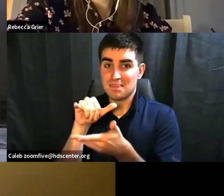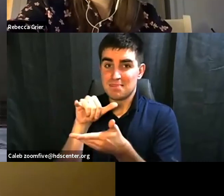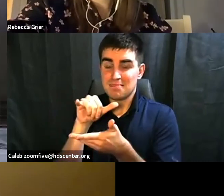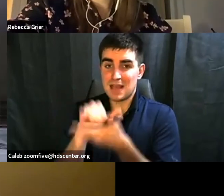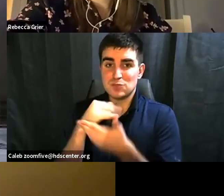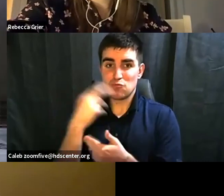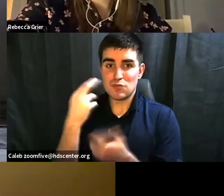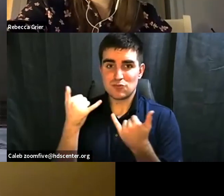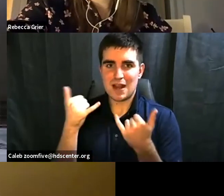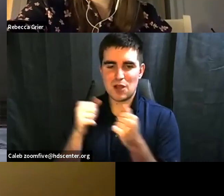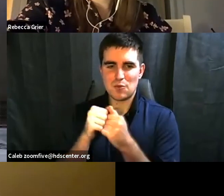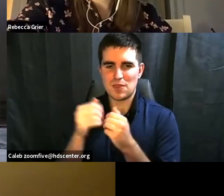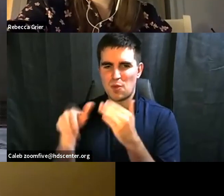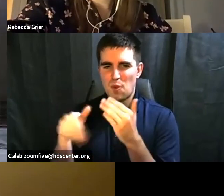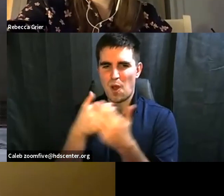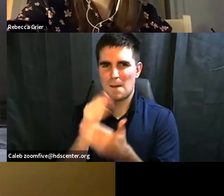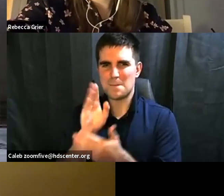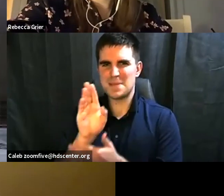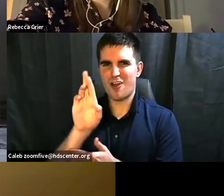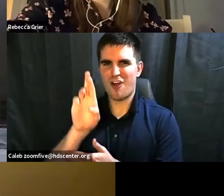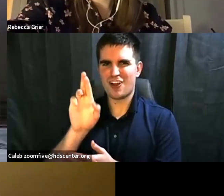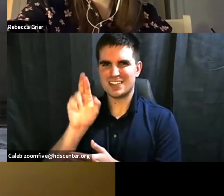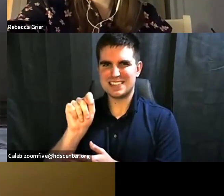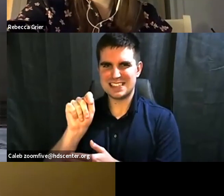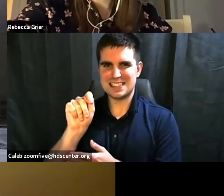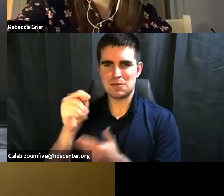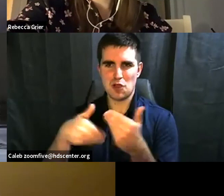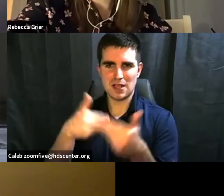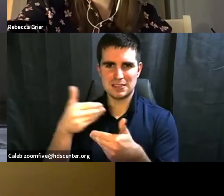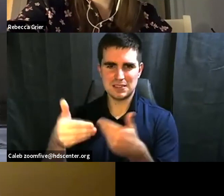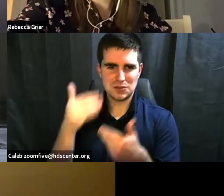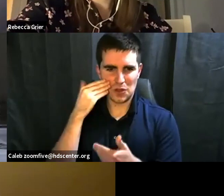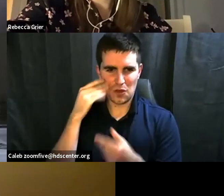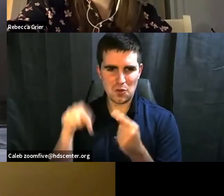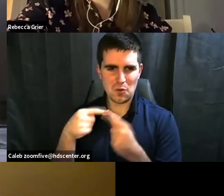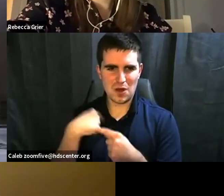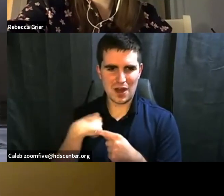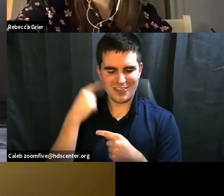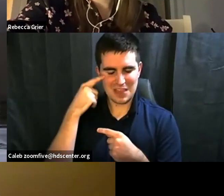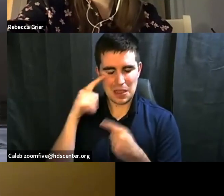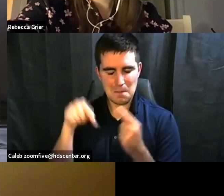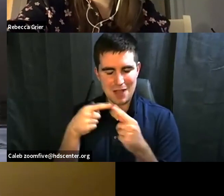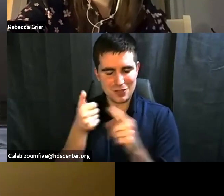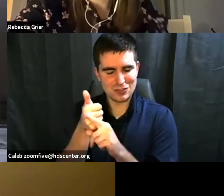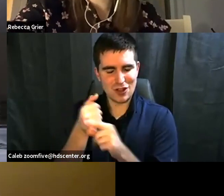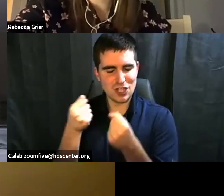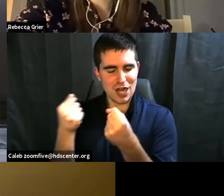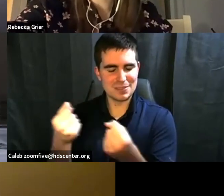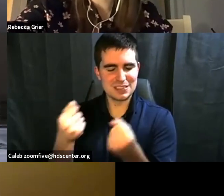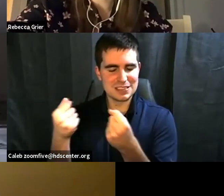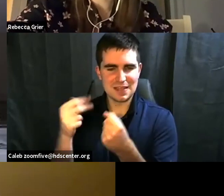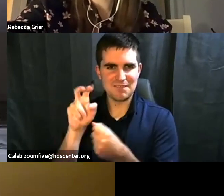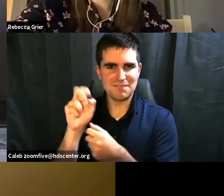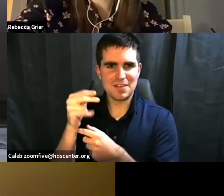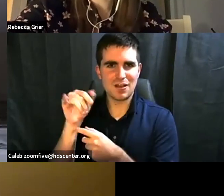the whole BRT process. That, you know, when I think of an autonomous vehicle, the person I think